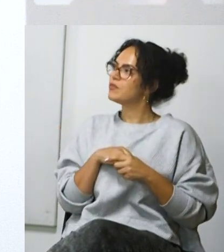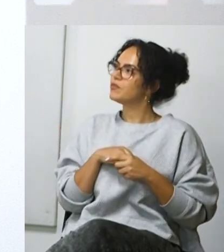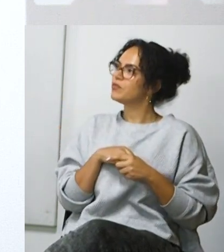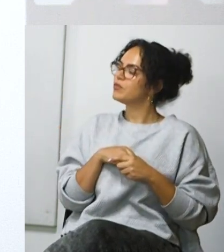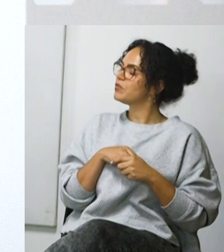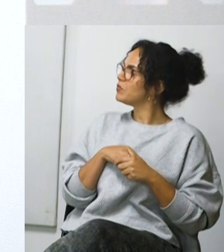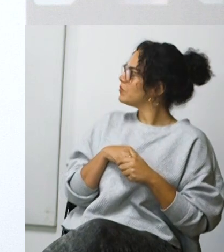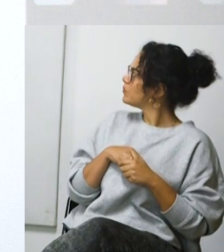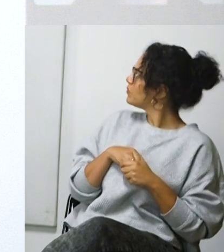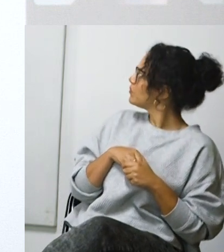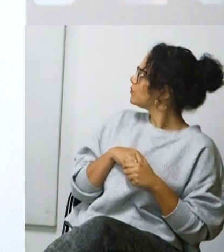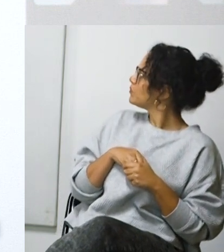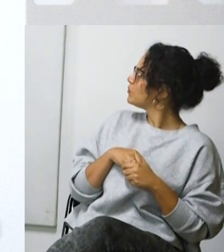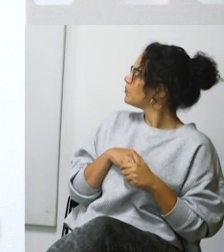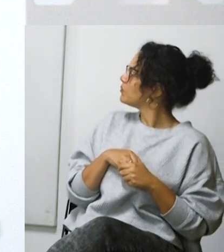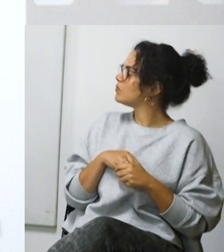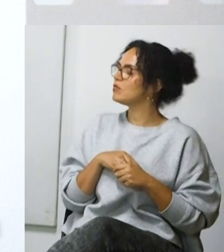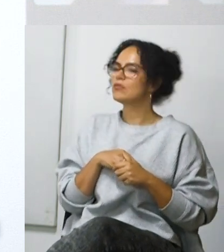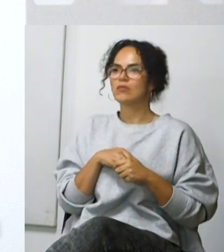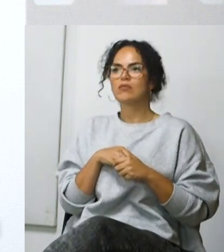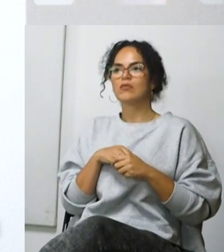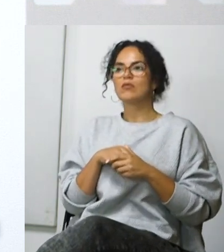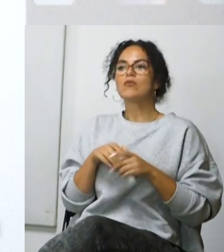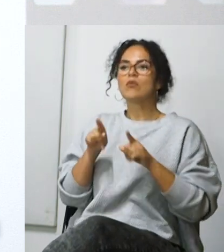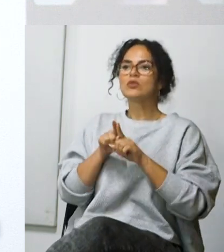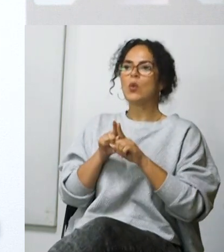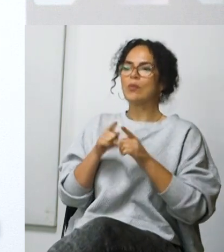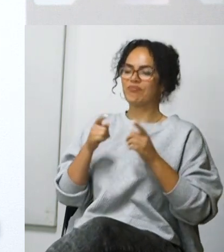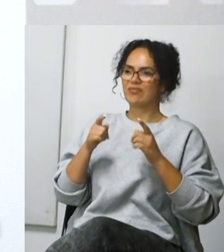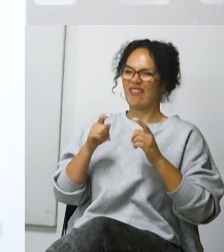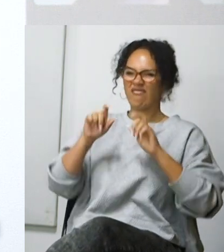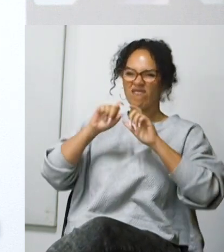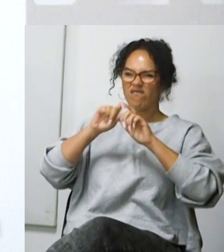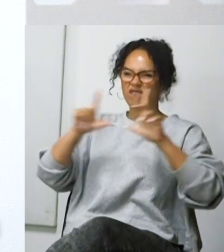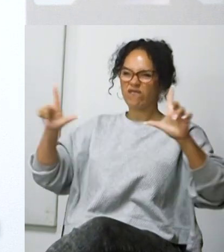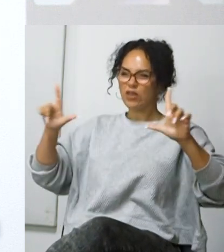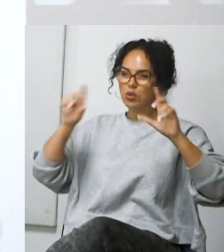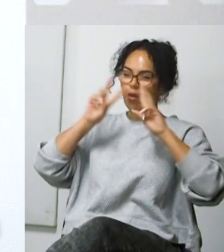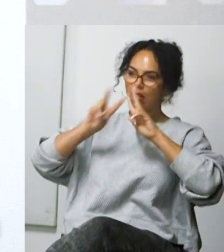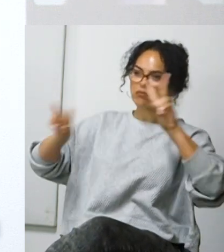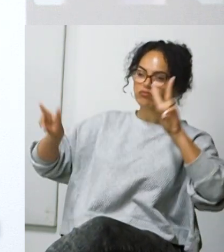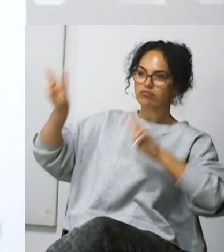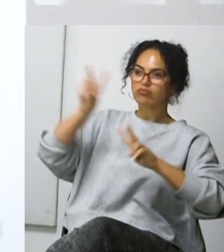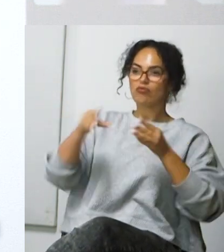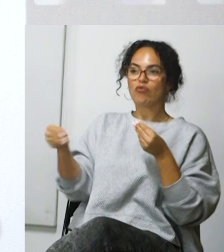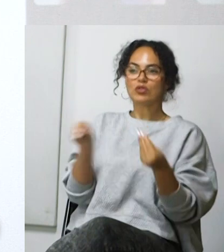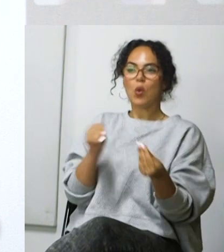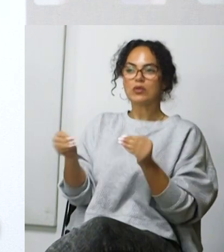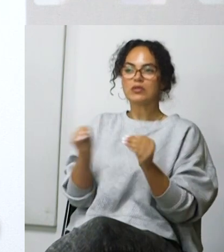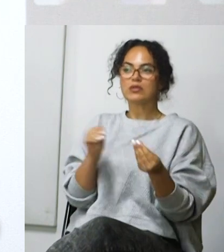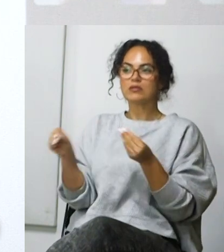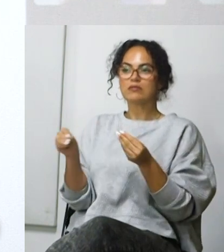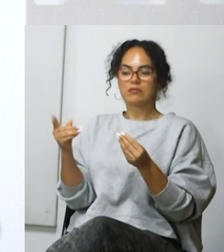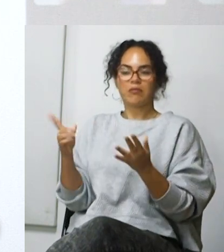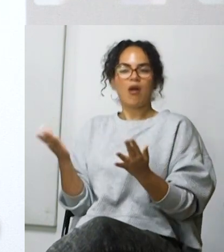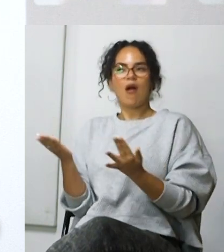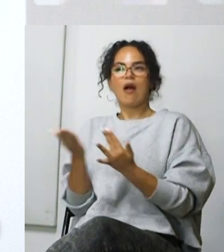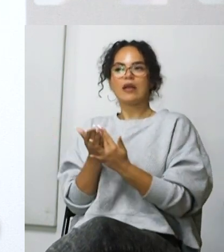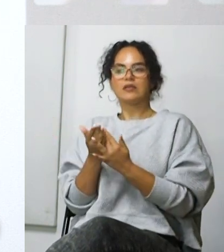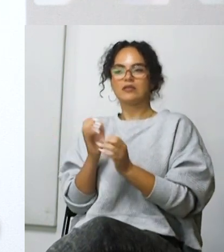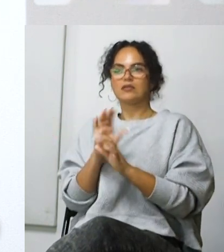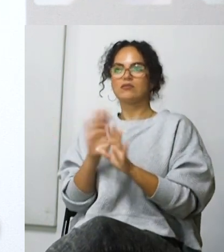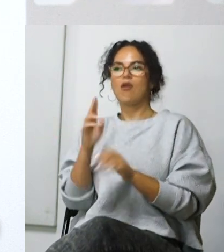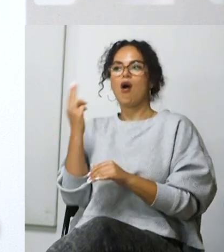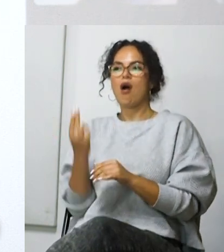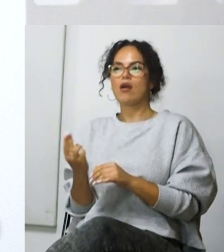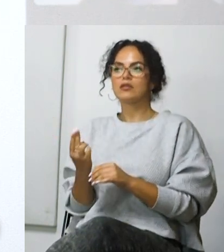like visual resources that support neurodivergent people to access the arts. And I do see